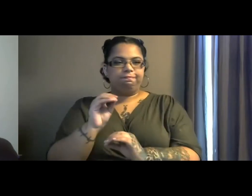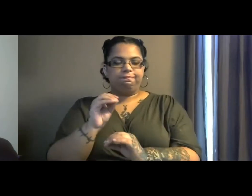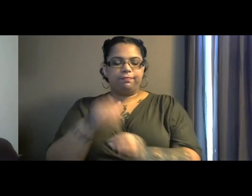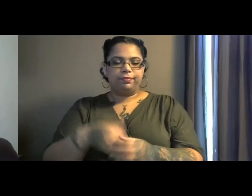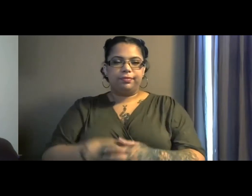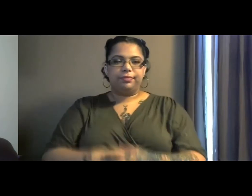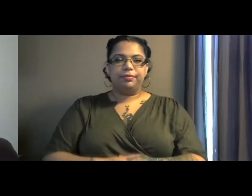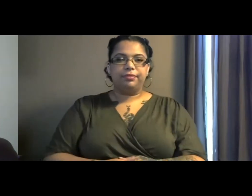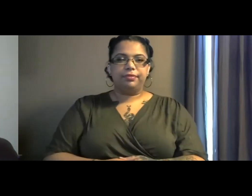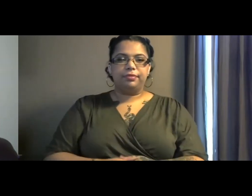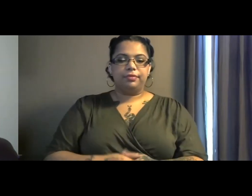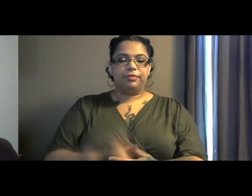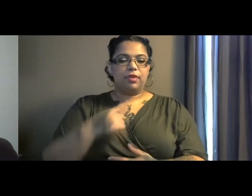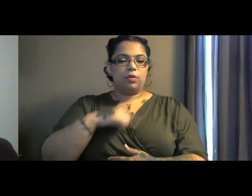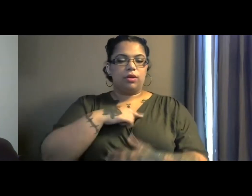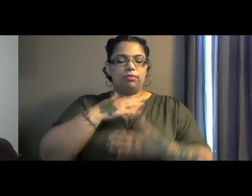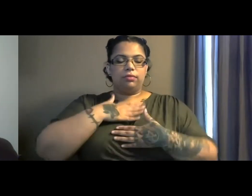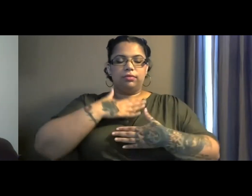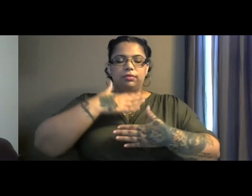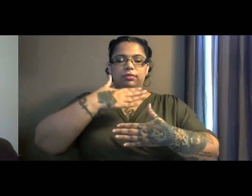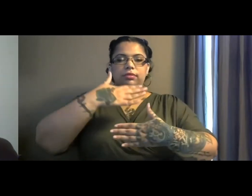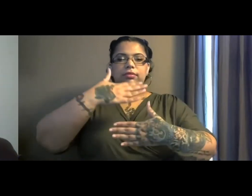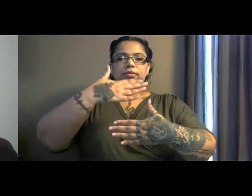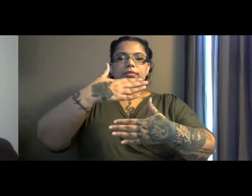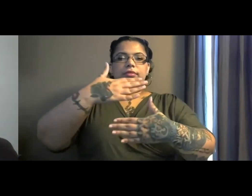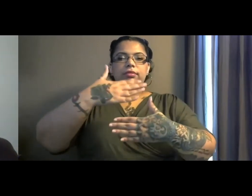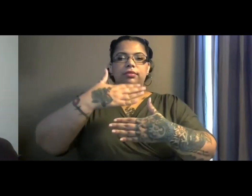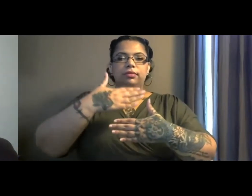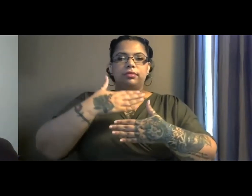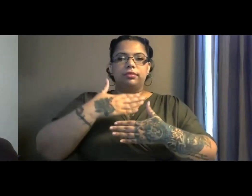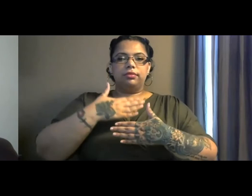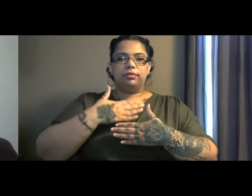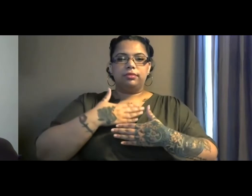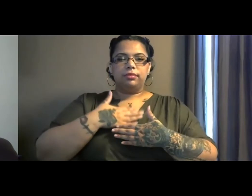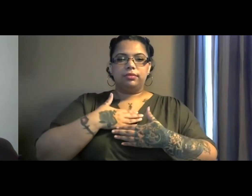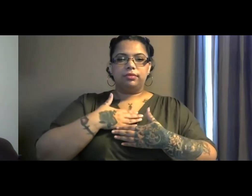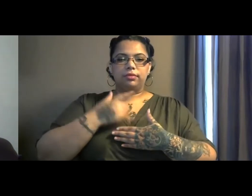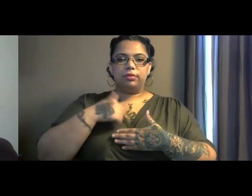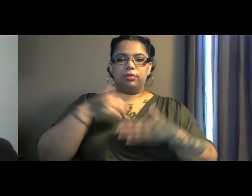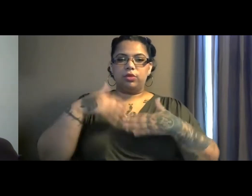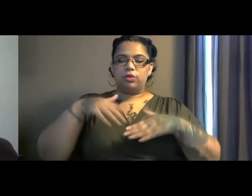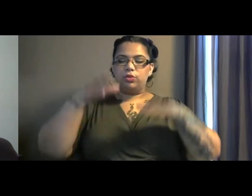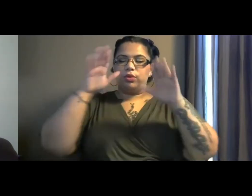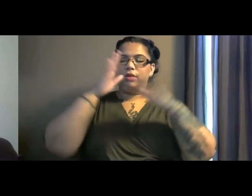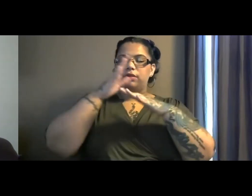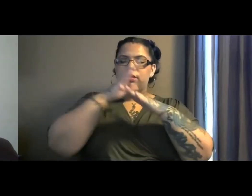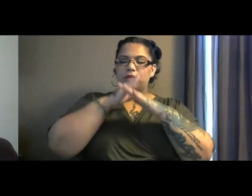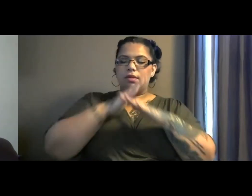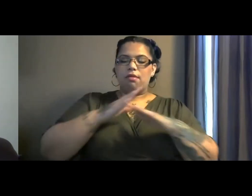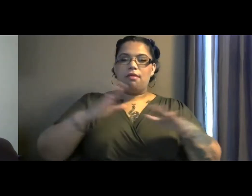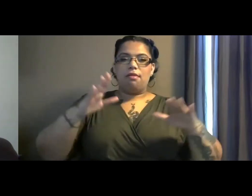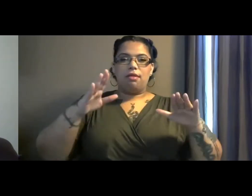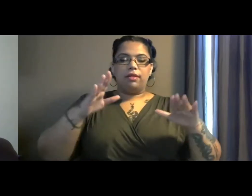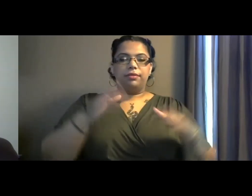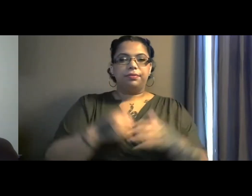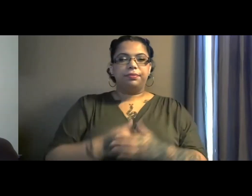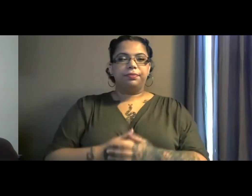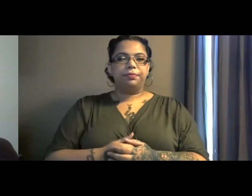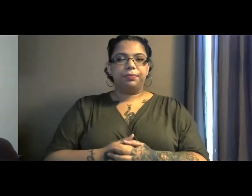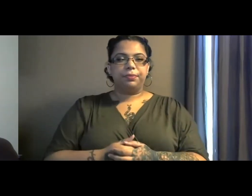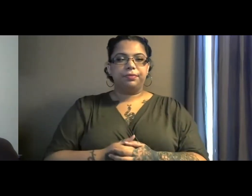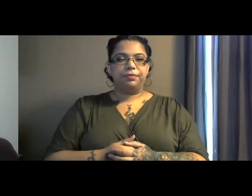We breathe deeply and surrender to the silence as we hear our